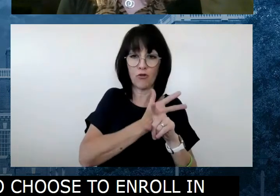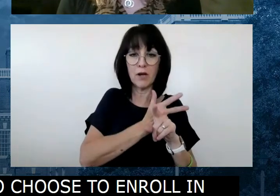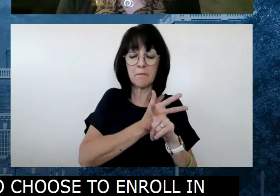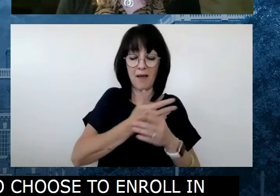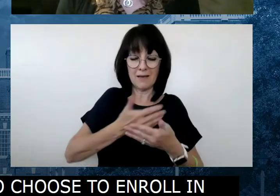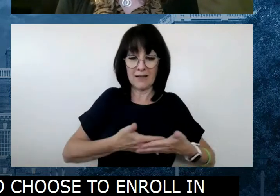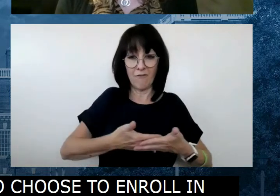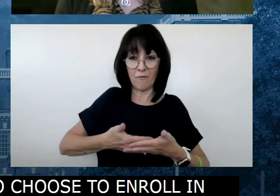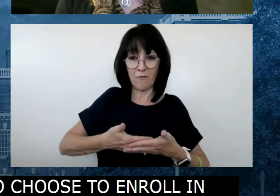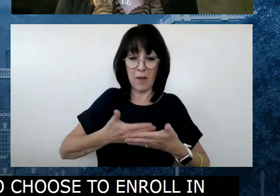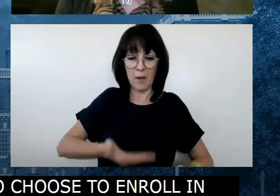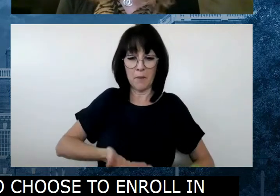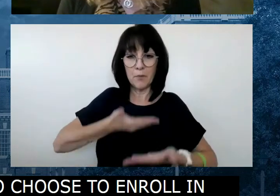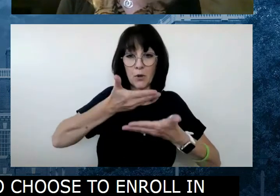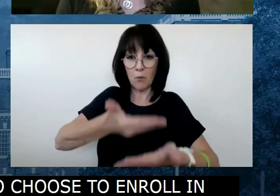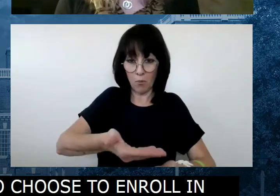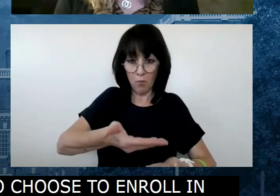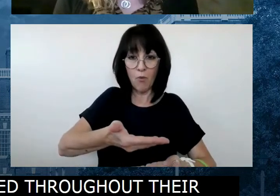to help monitor